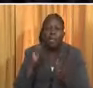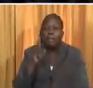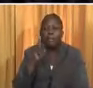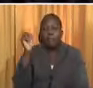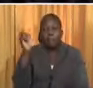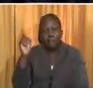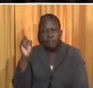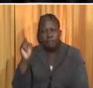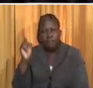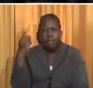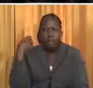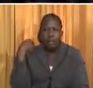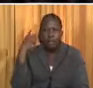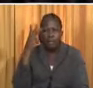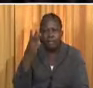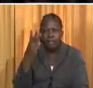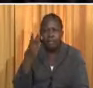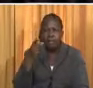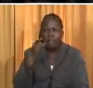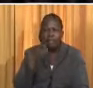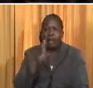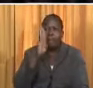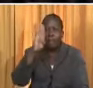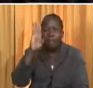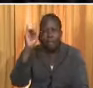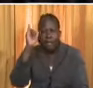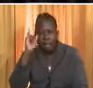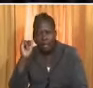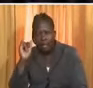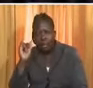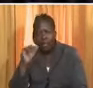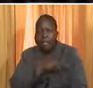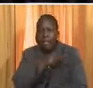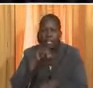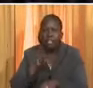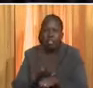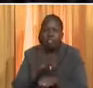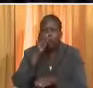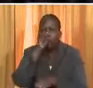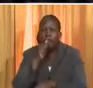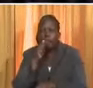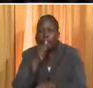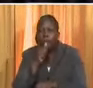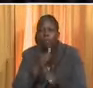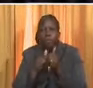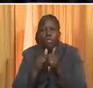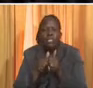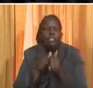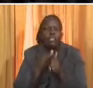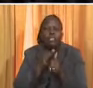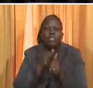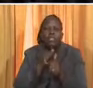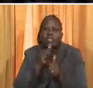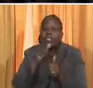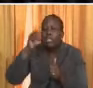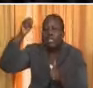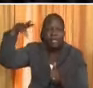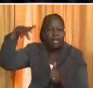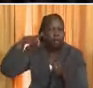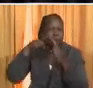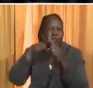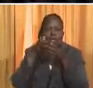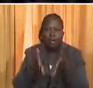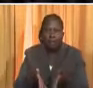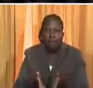third entity, the Building Bridges National Secretariat, whose origin is not clear to me, since I have not